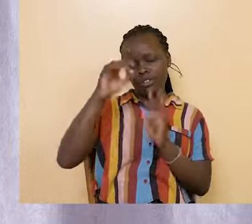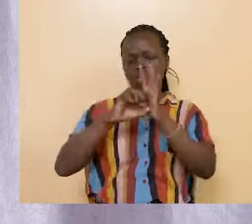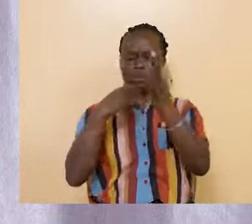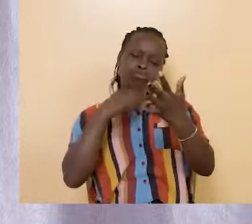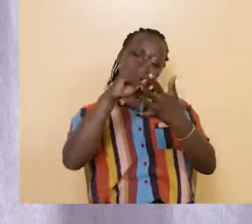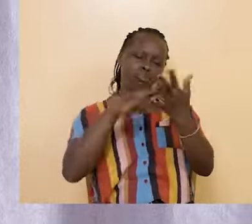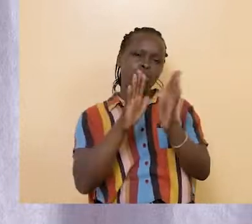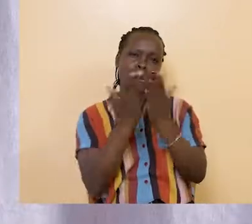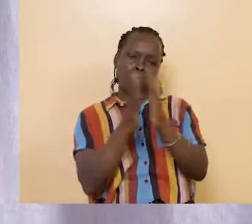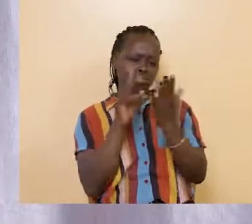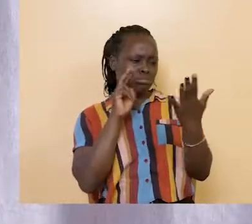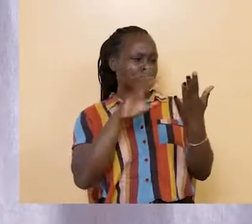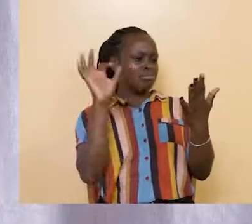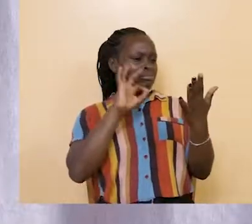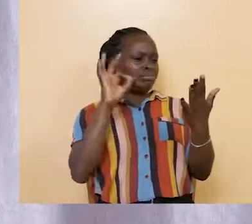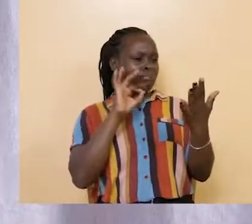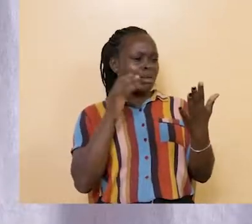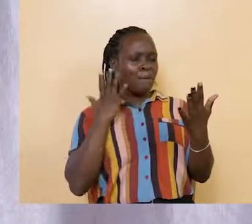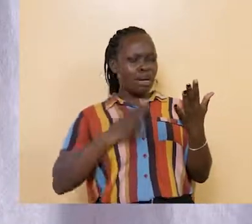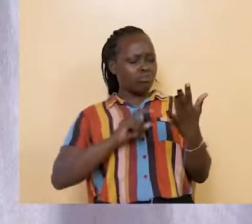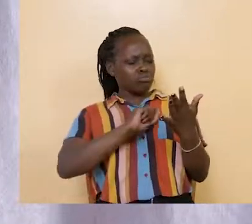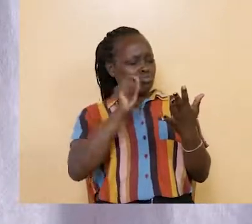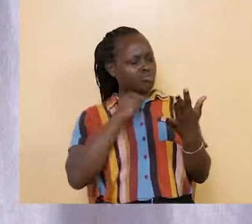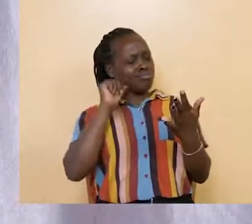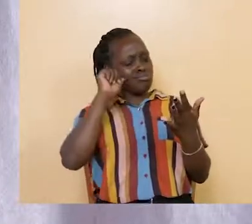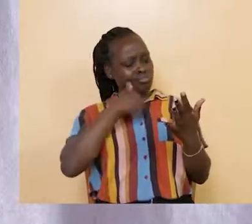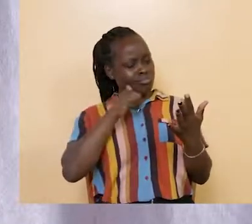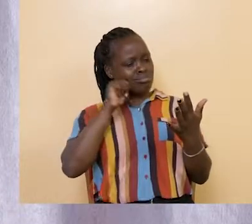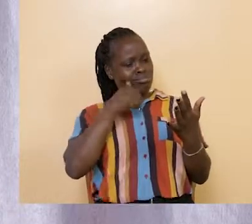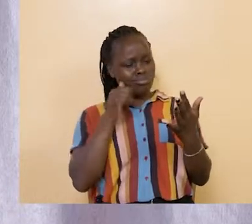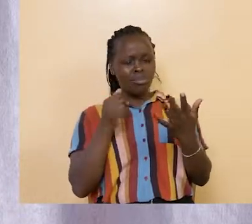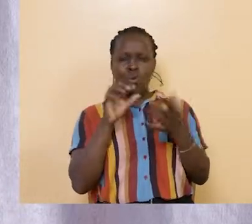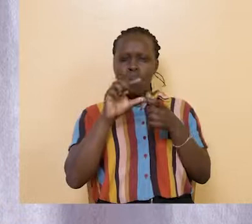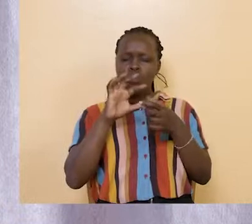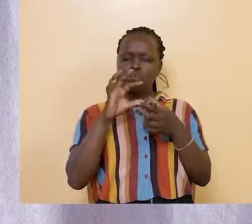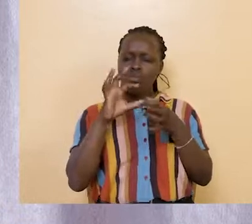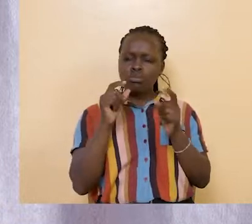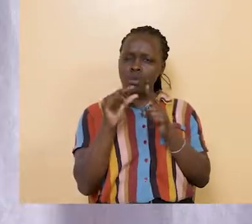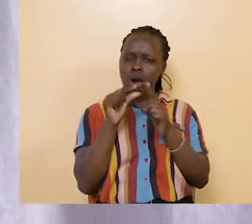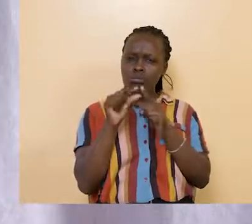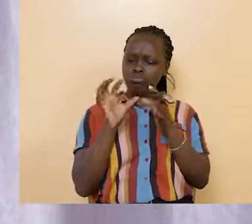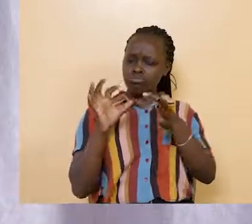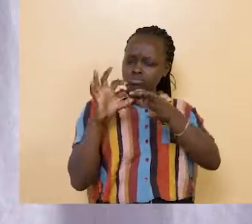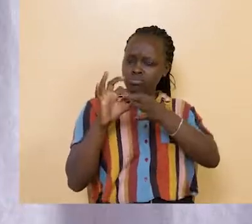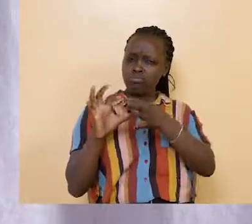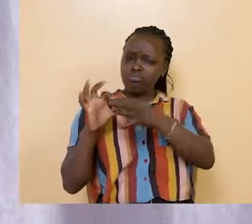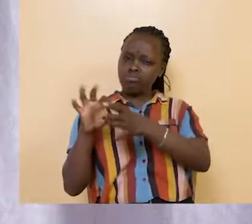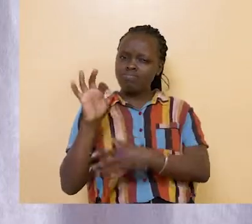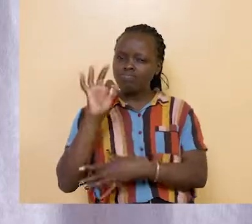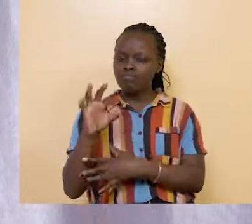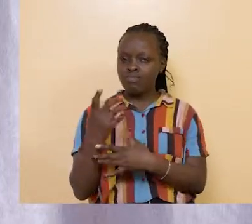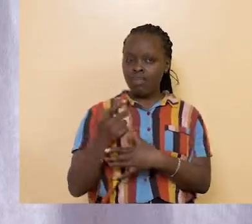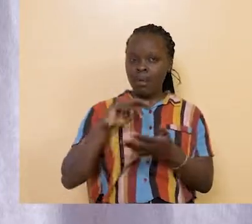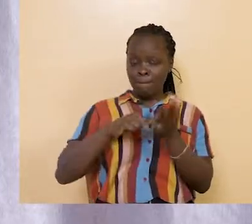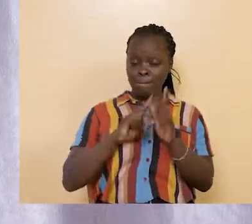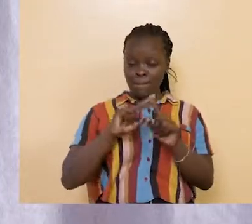just a function of grammar or technique or even the number of languages that one can speak. Our words are a